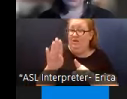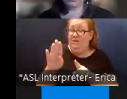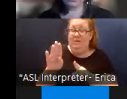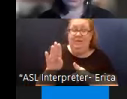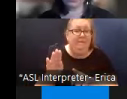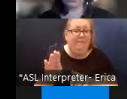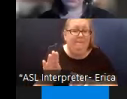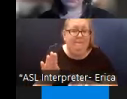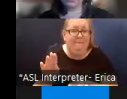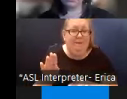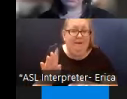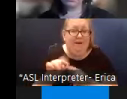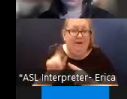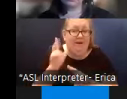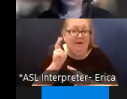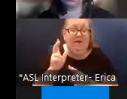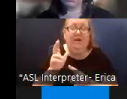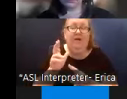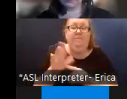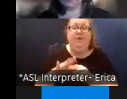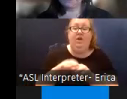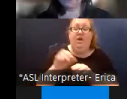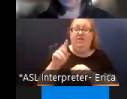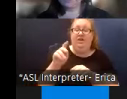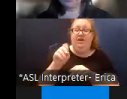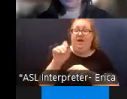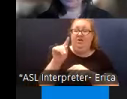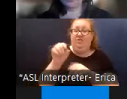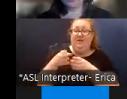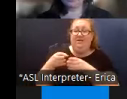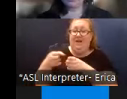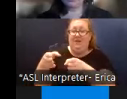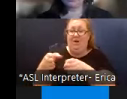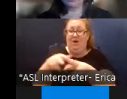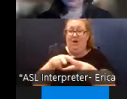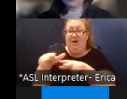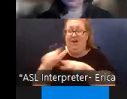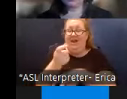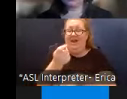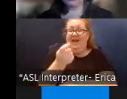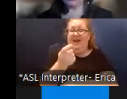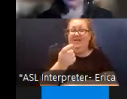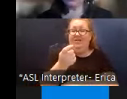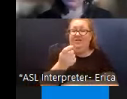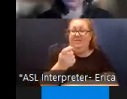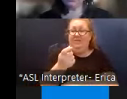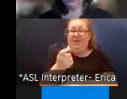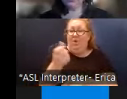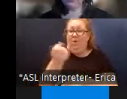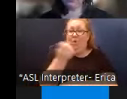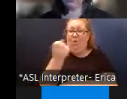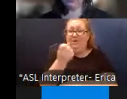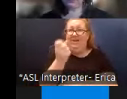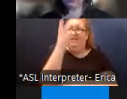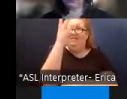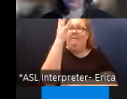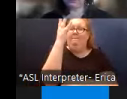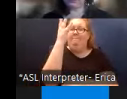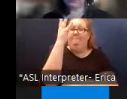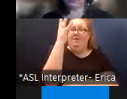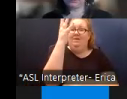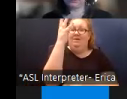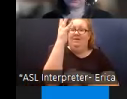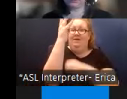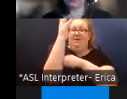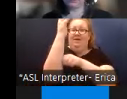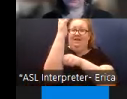of the tree, on the concrete sidewalk. There's only just a little bit coming out this way that's holding this thing up. If we